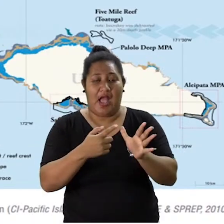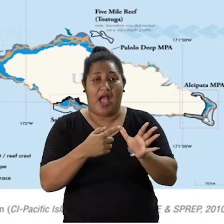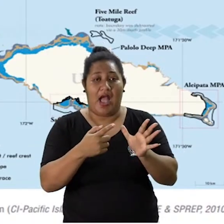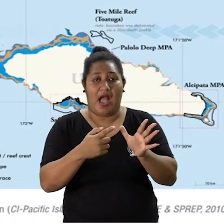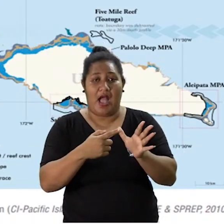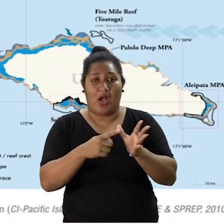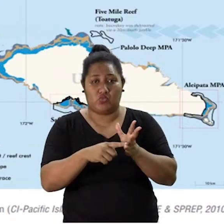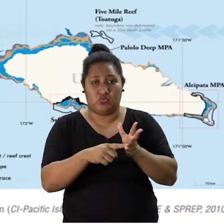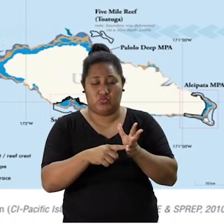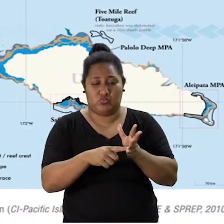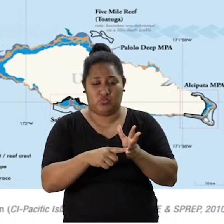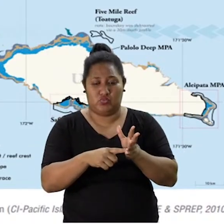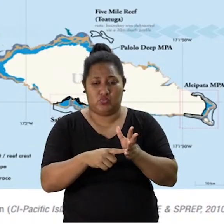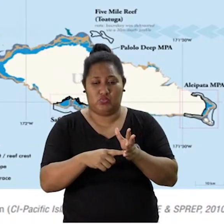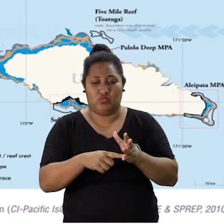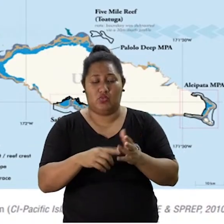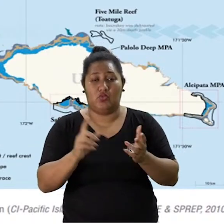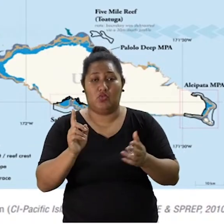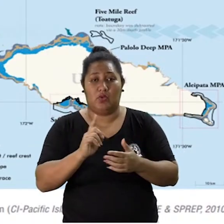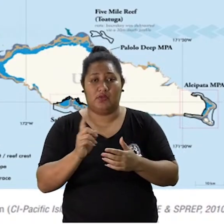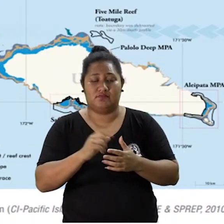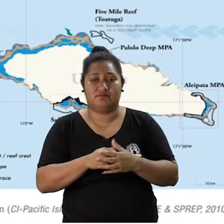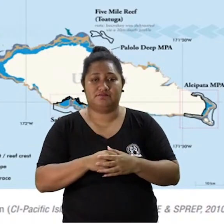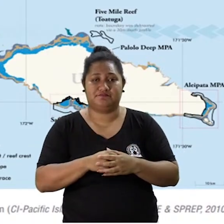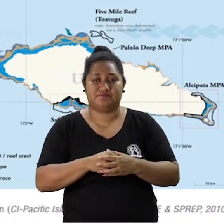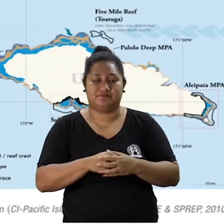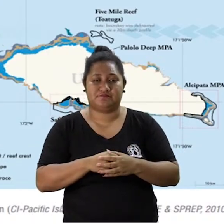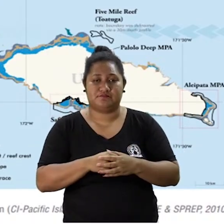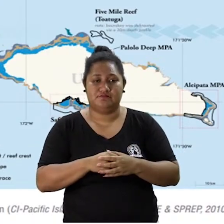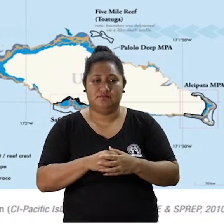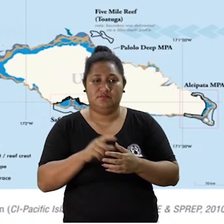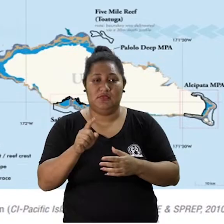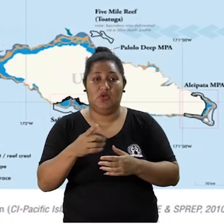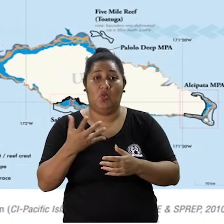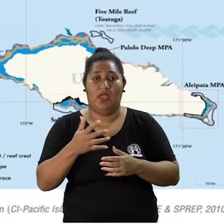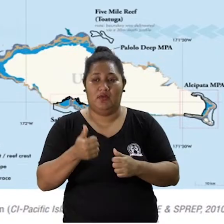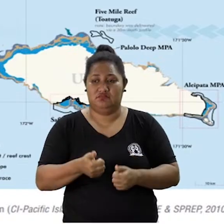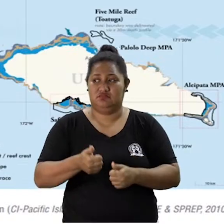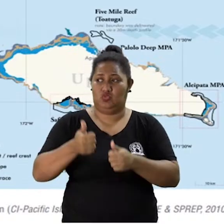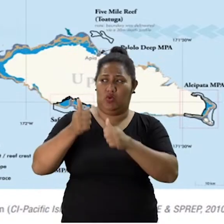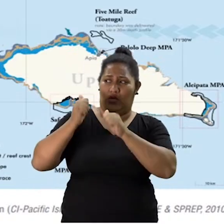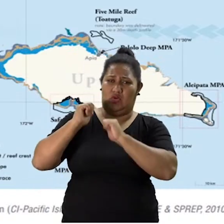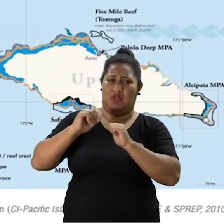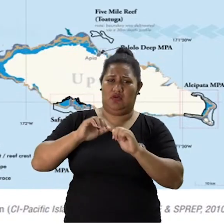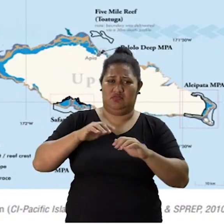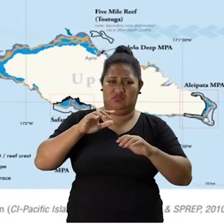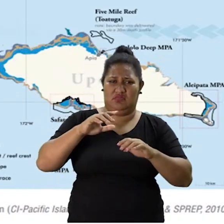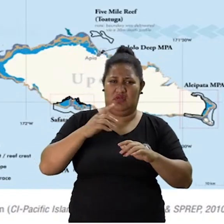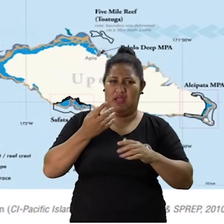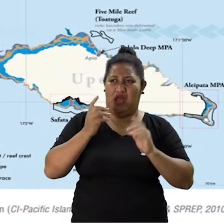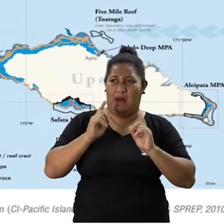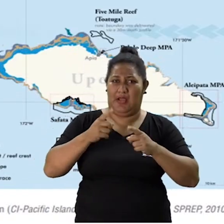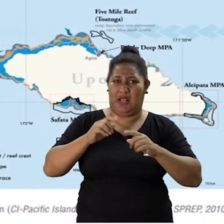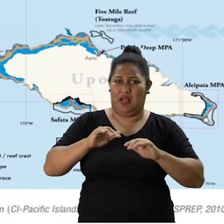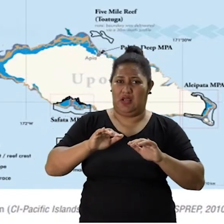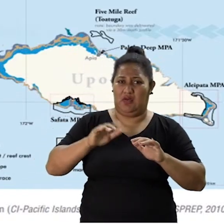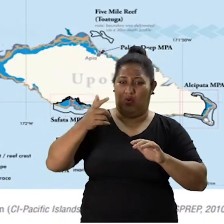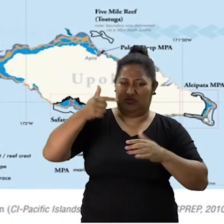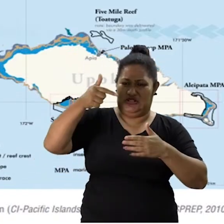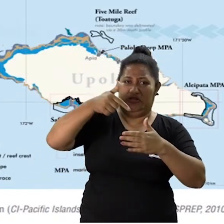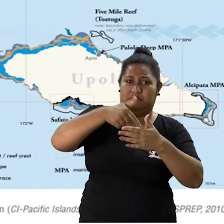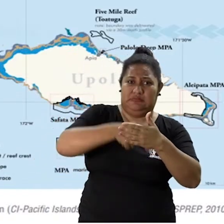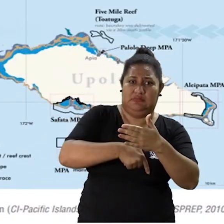O le reef slope ua o le vaenga le tu ato le au wa mata ona